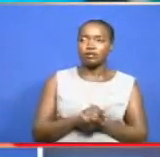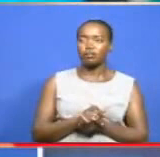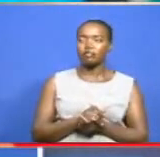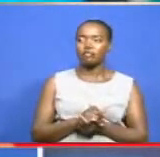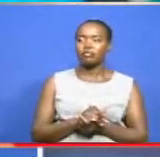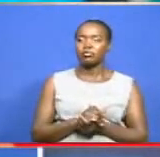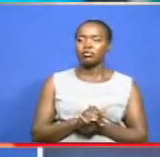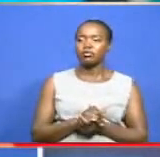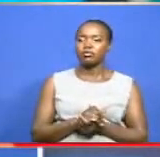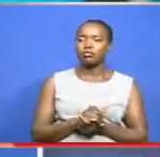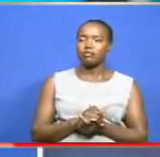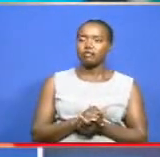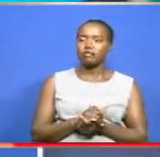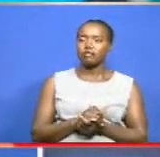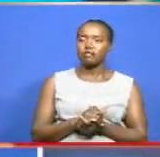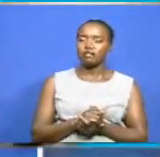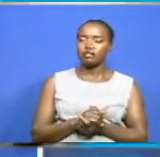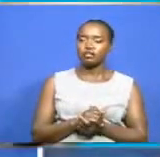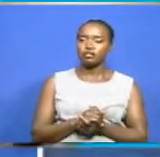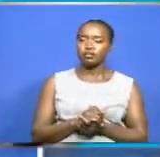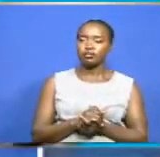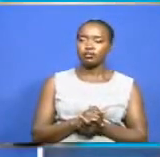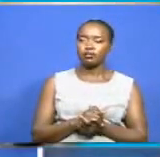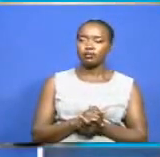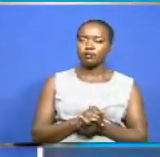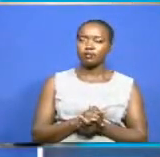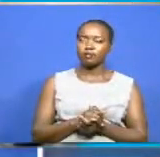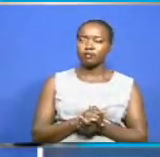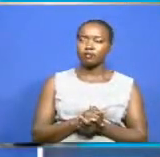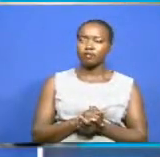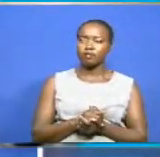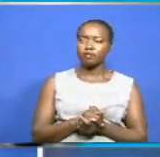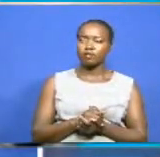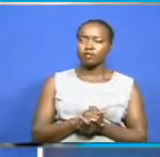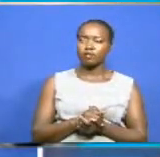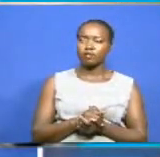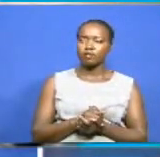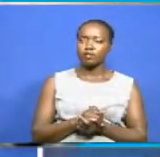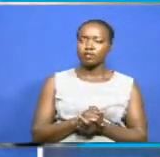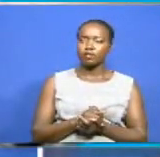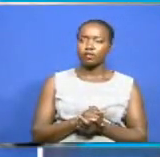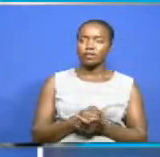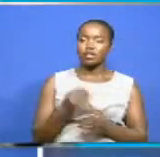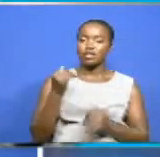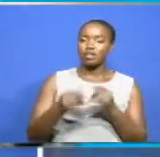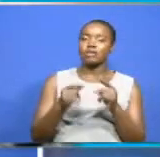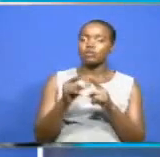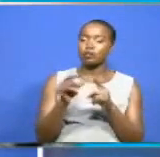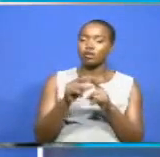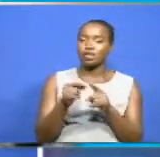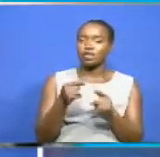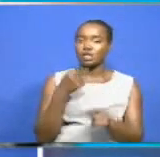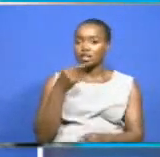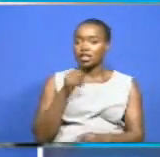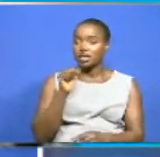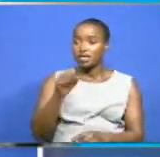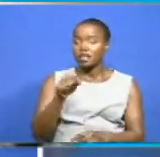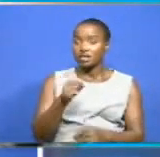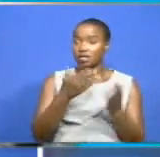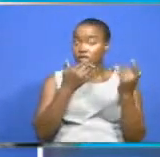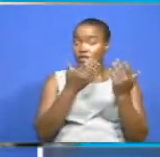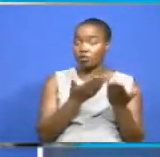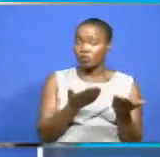you. Thank you, Alan, for that. So maybe as a parting shot, what I can say is, yes, there is